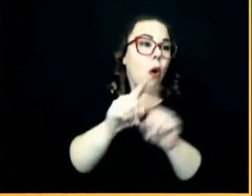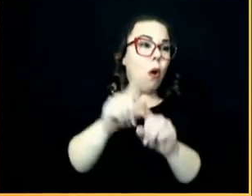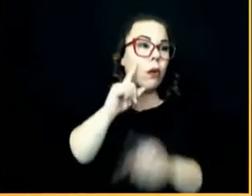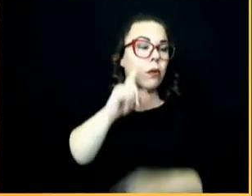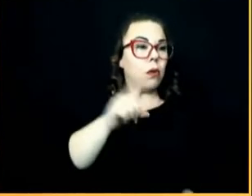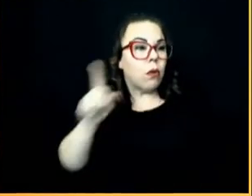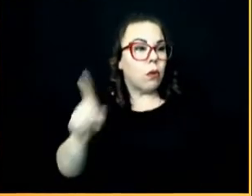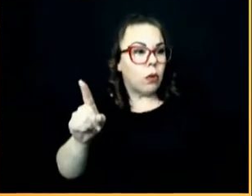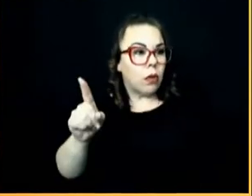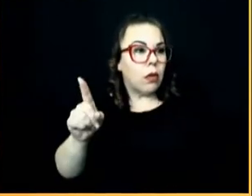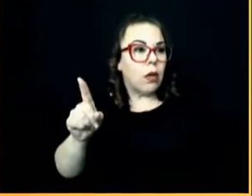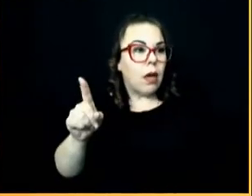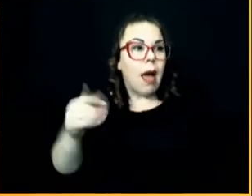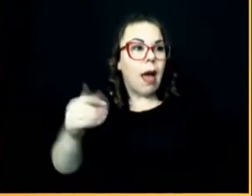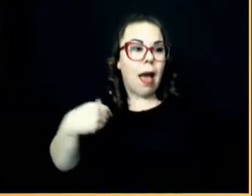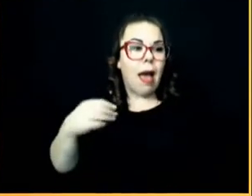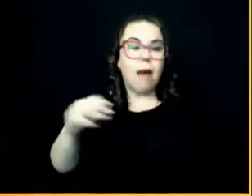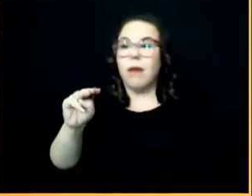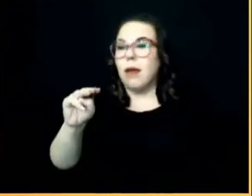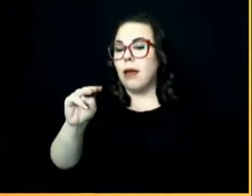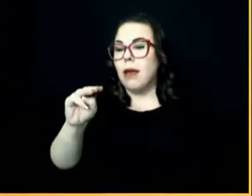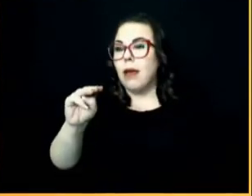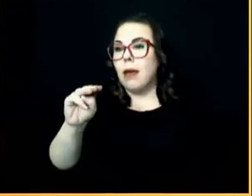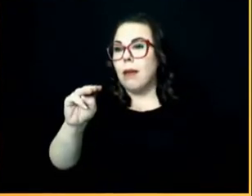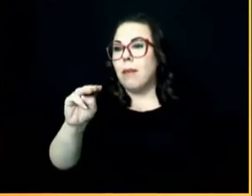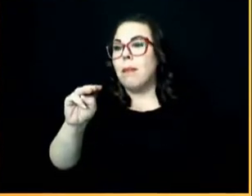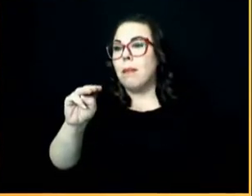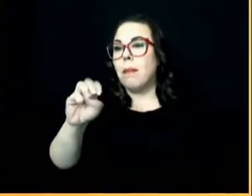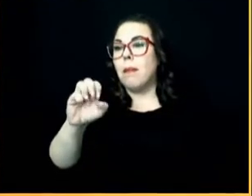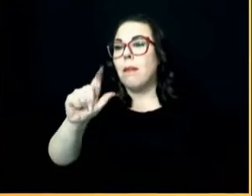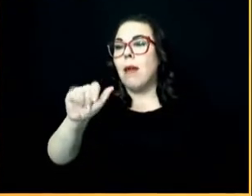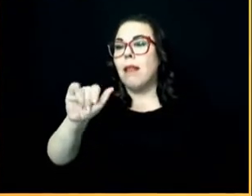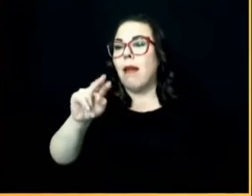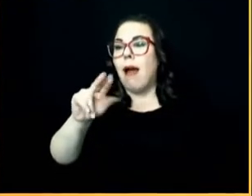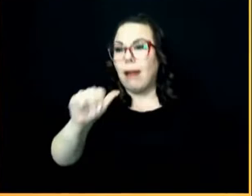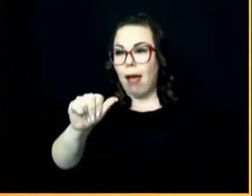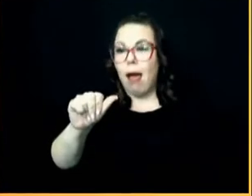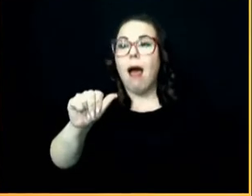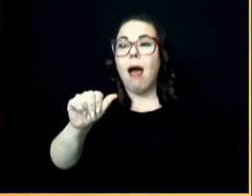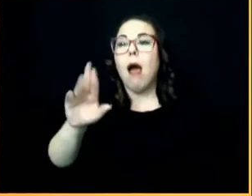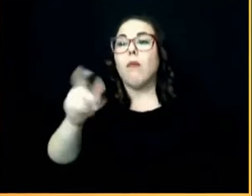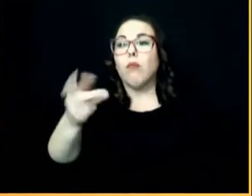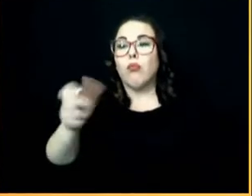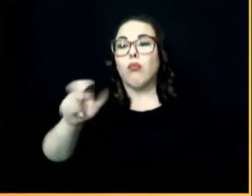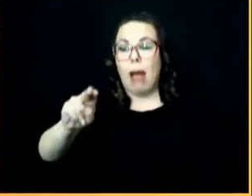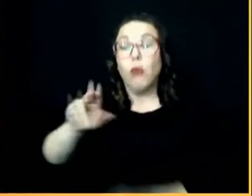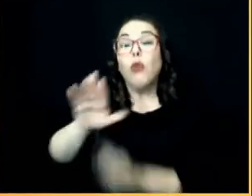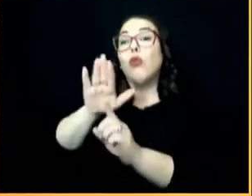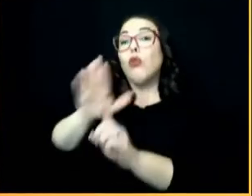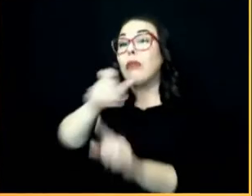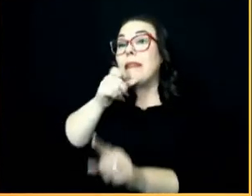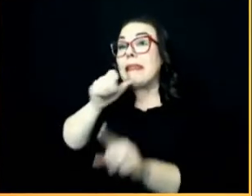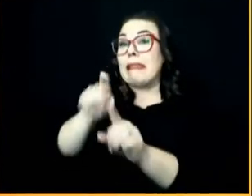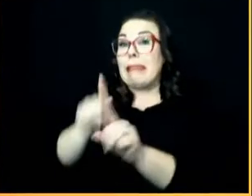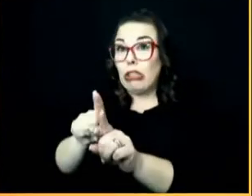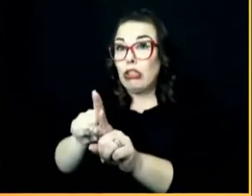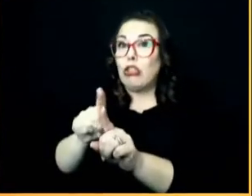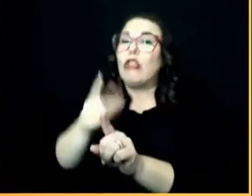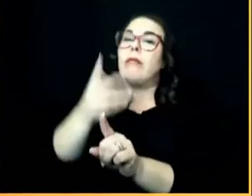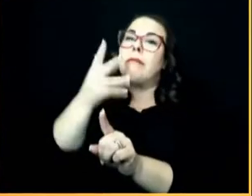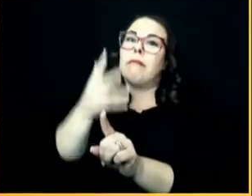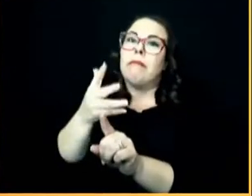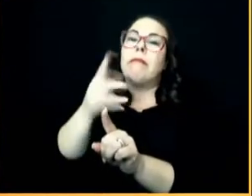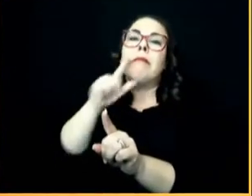of Layleen Polanco, an Afro-Latinx woman who died in police custody at Rikers Island last